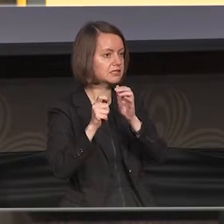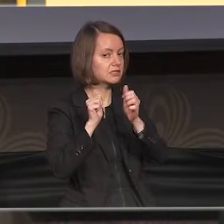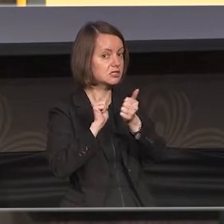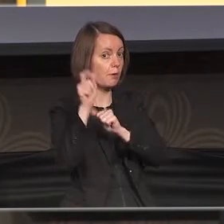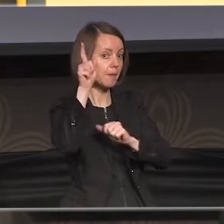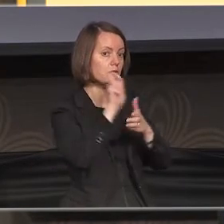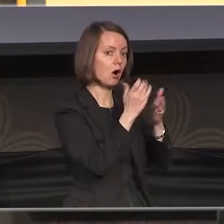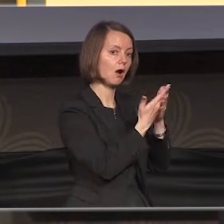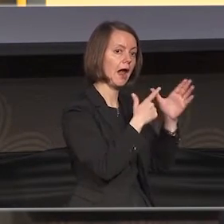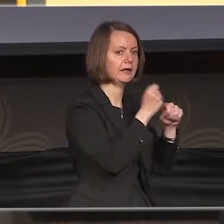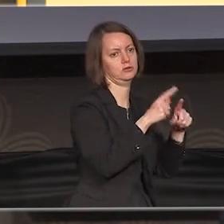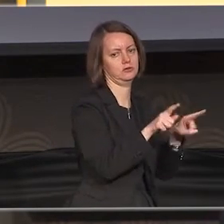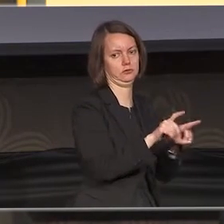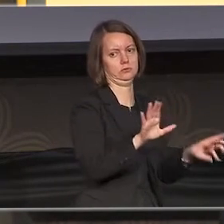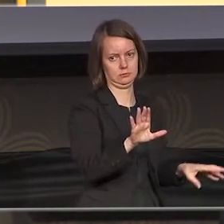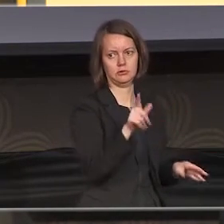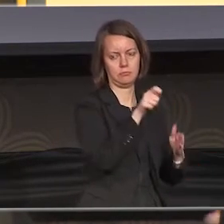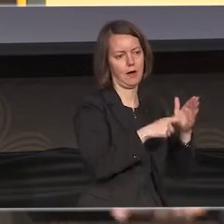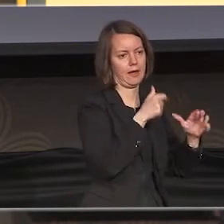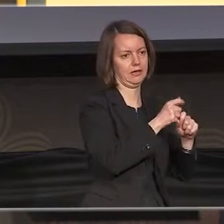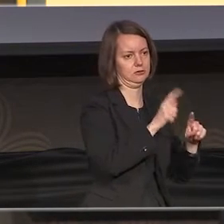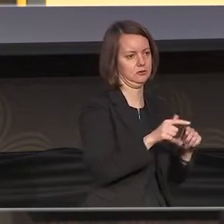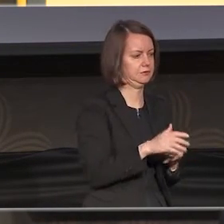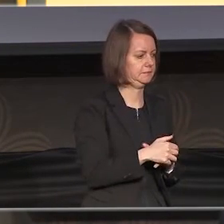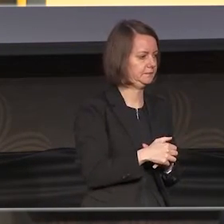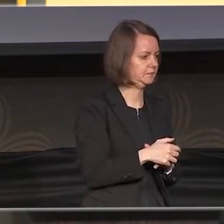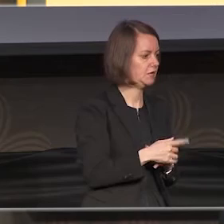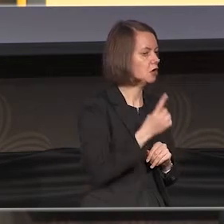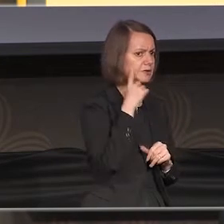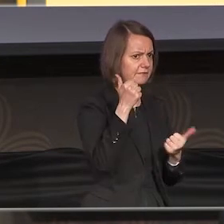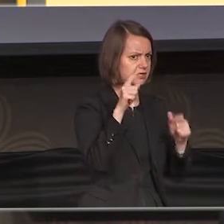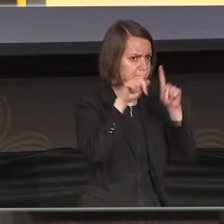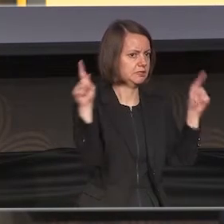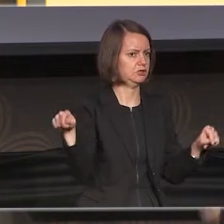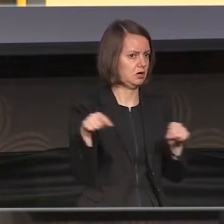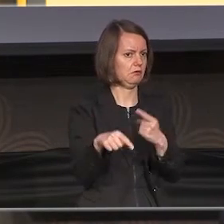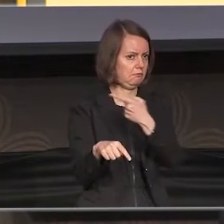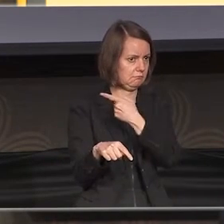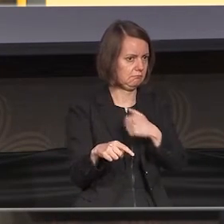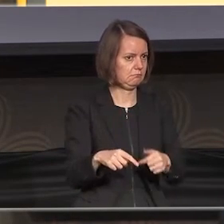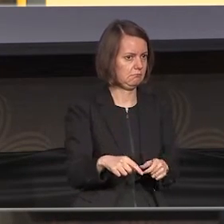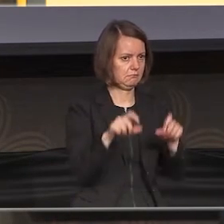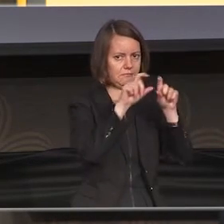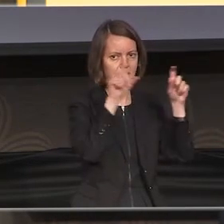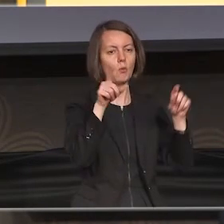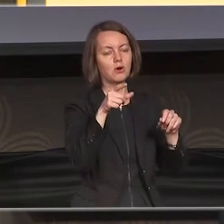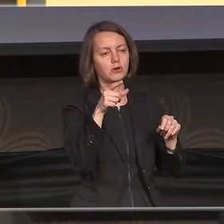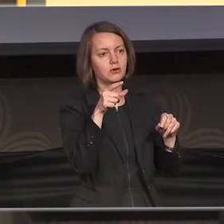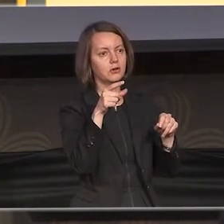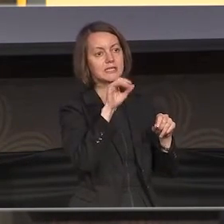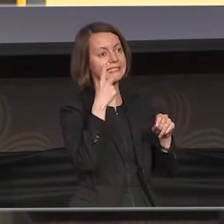So, now I would have thought, so this is the headline, you would have seen it, or you would have heard about it because you don't actually buy the paper.